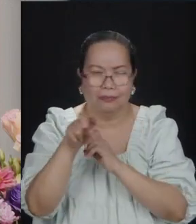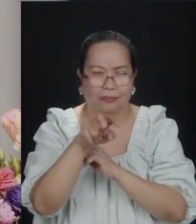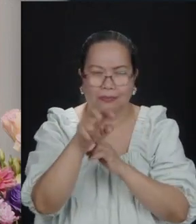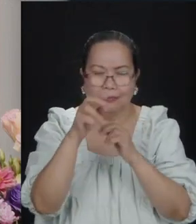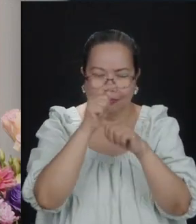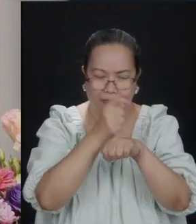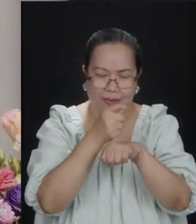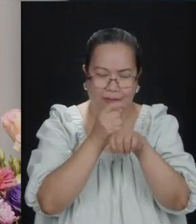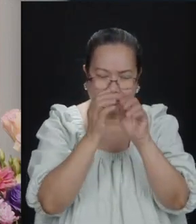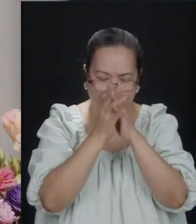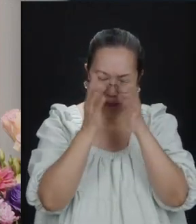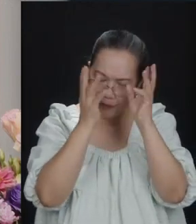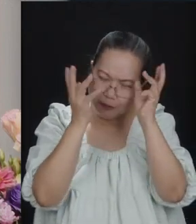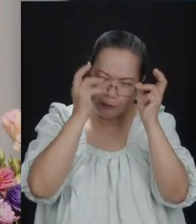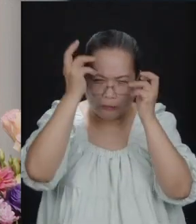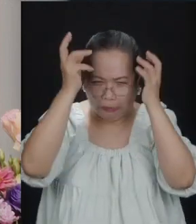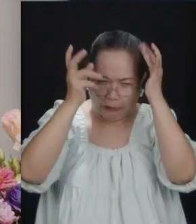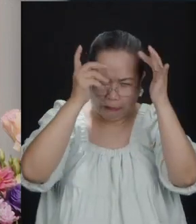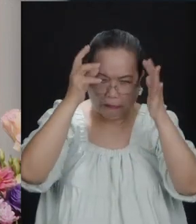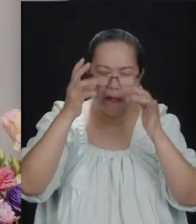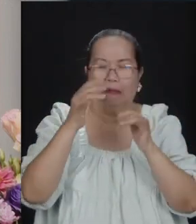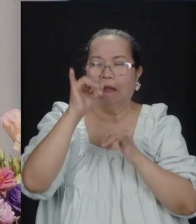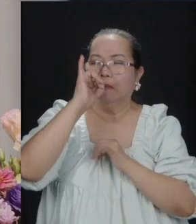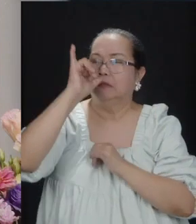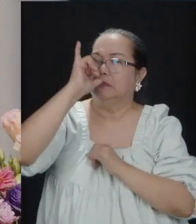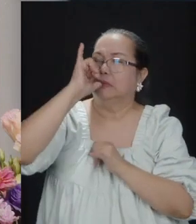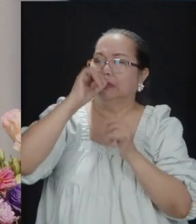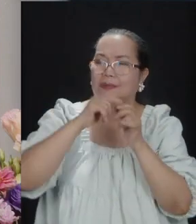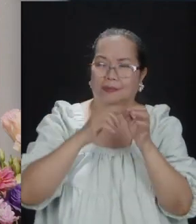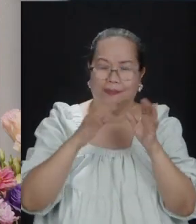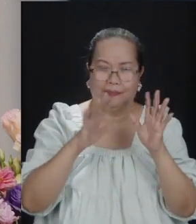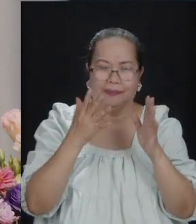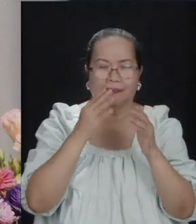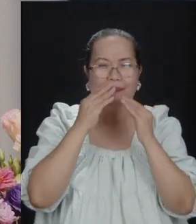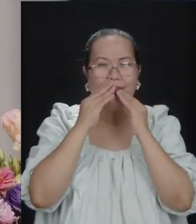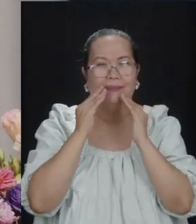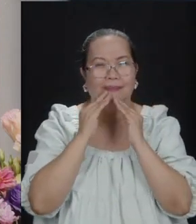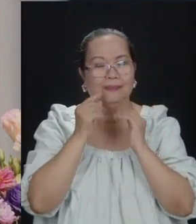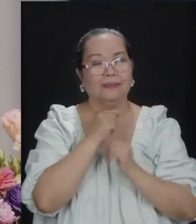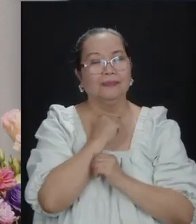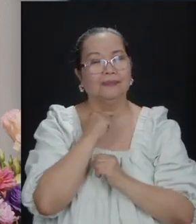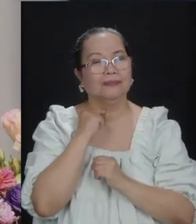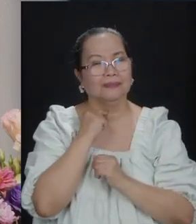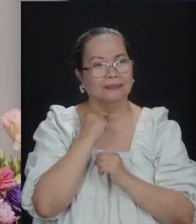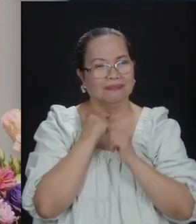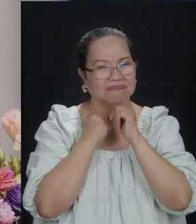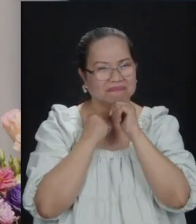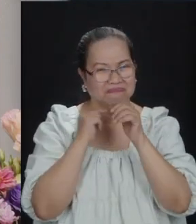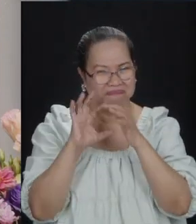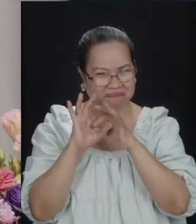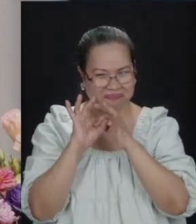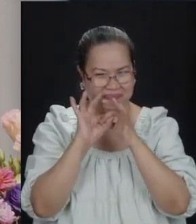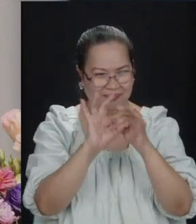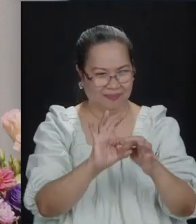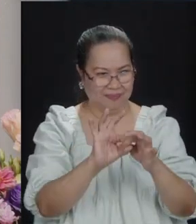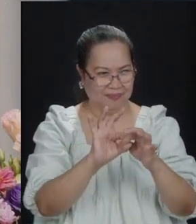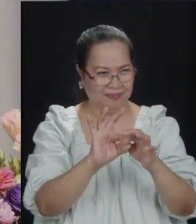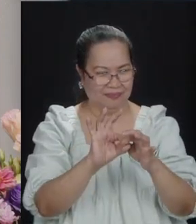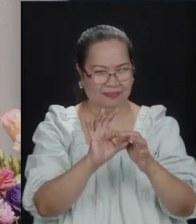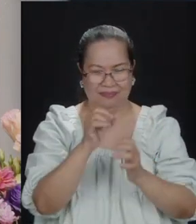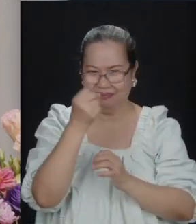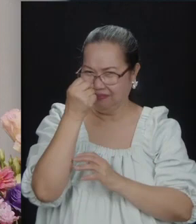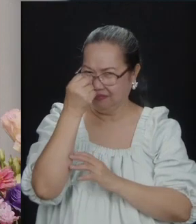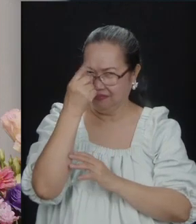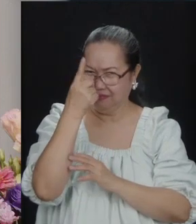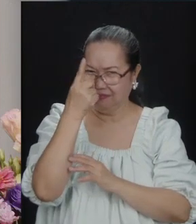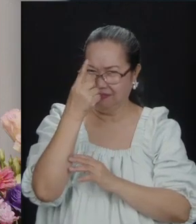the temple. Or it could be a sad indication that the priest was no longer spiritually discerning